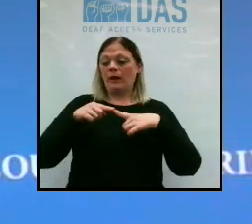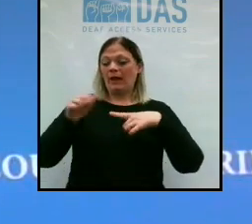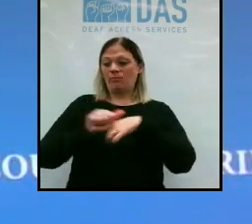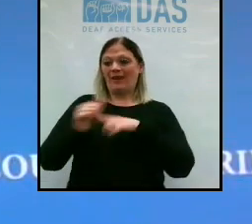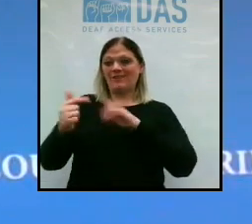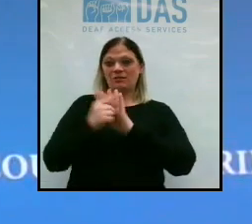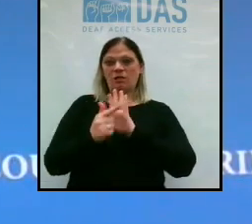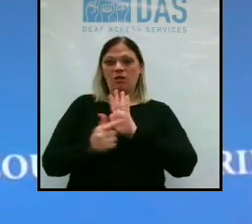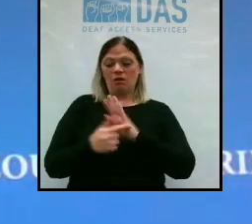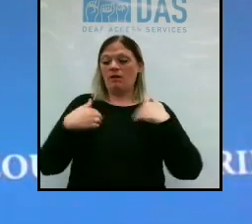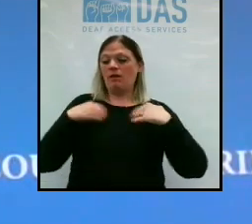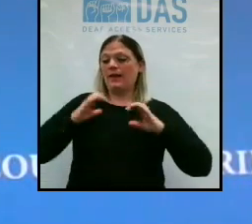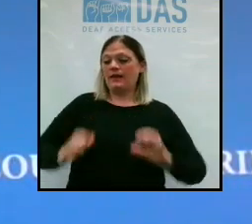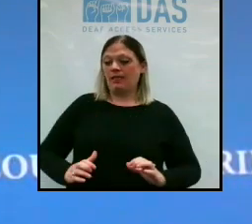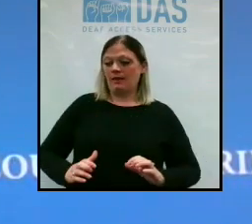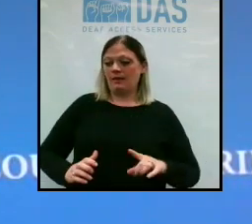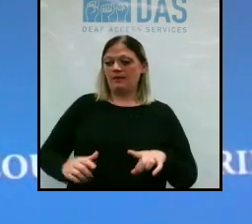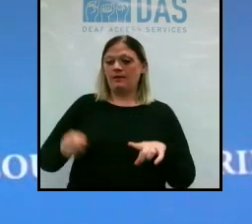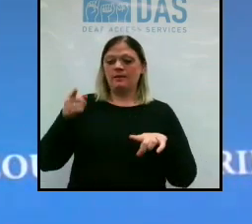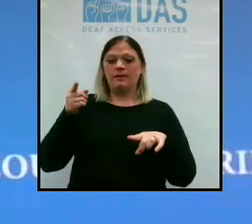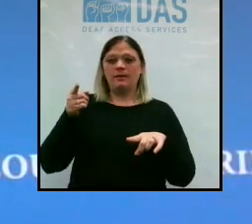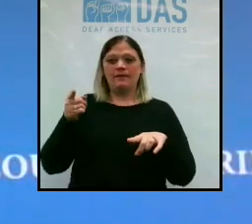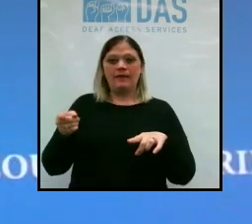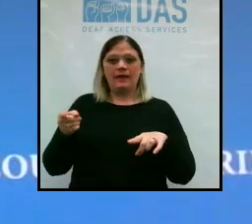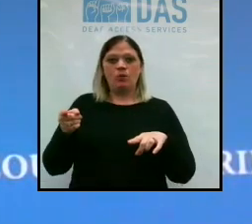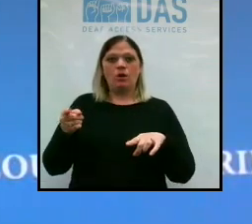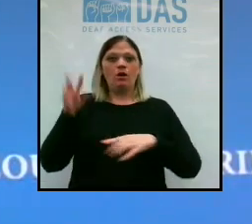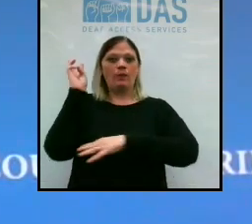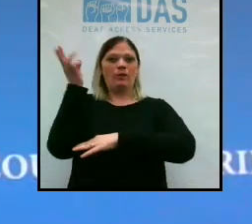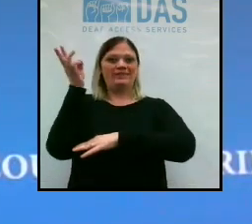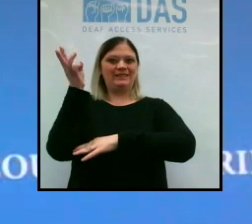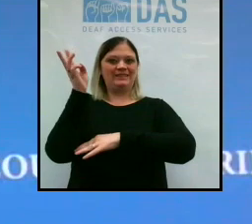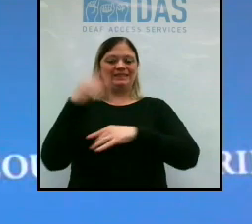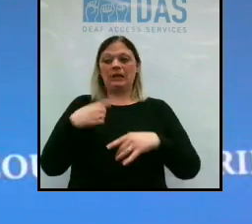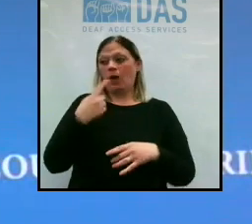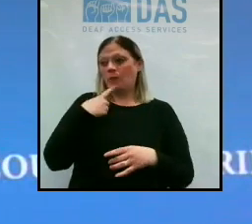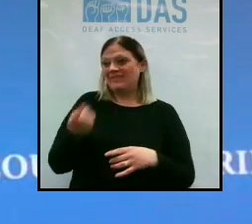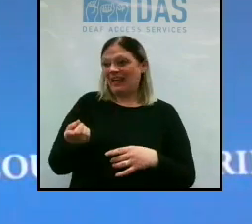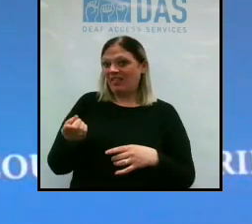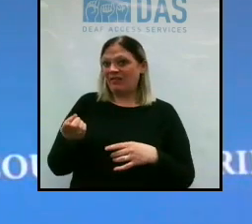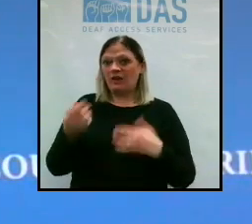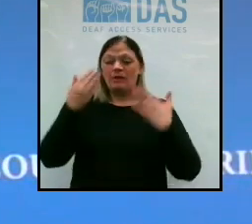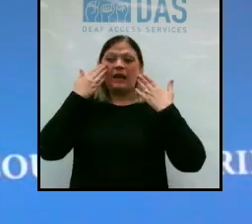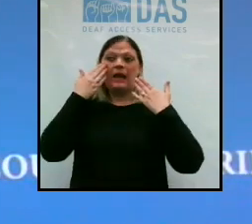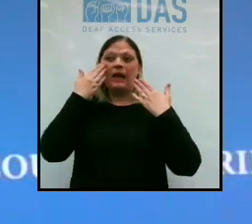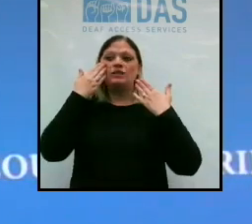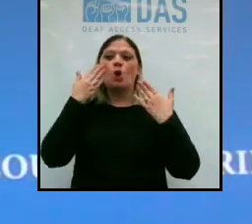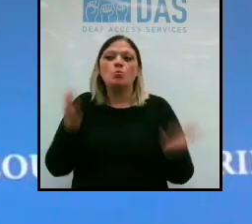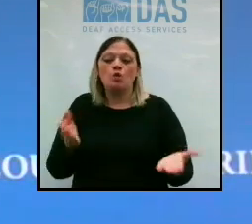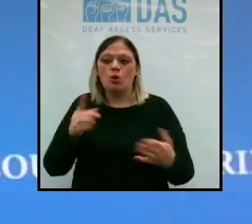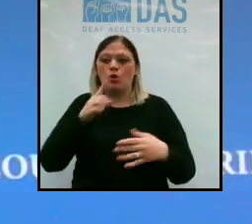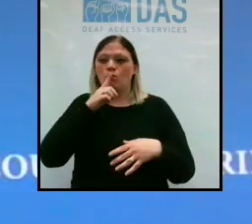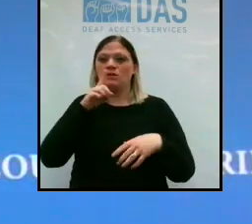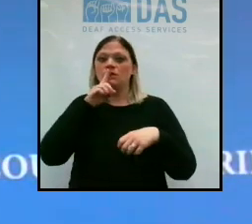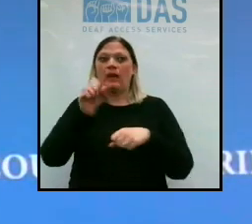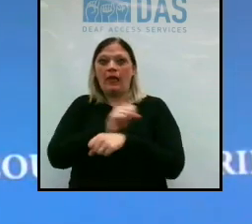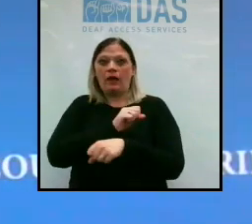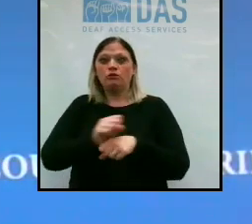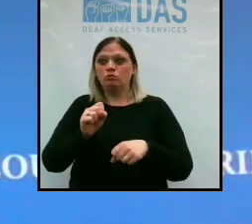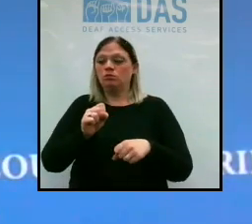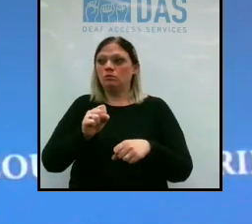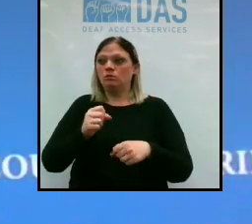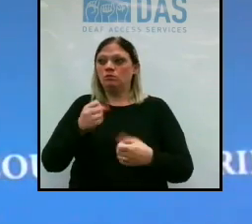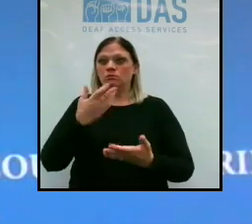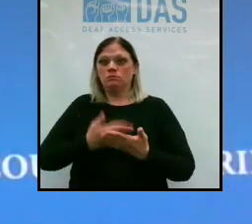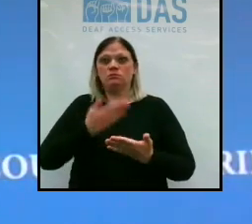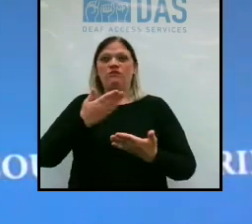had a client and they were being deposed or going to be on the witness stand, I used to tell them, I don't know is a legitimate answer if you don't know the answer to the question. And